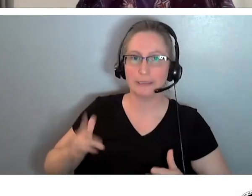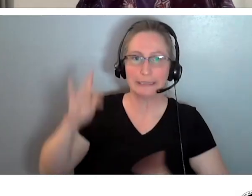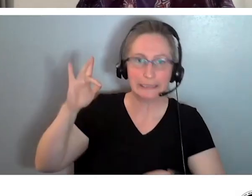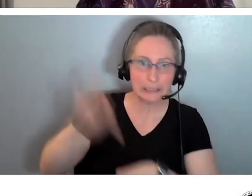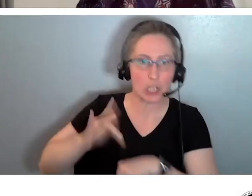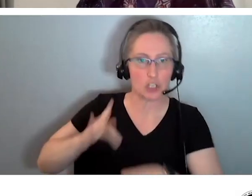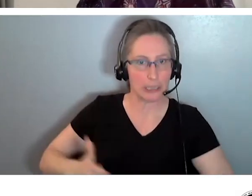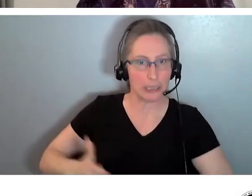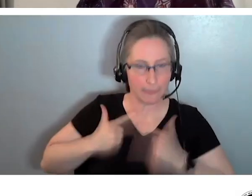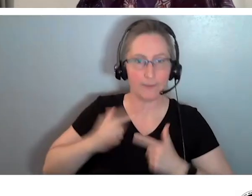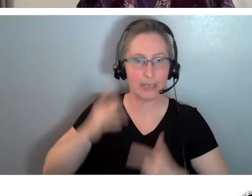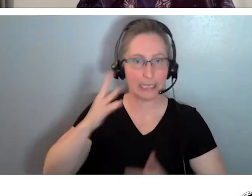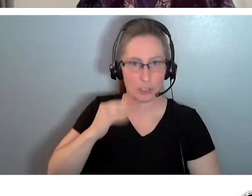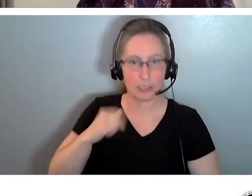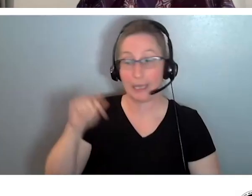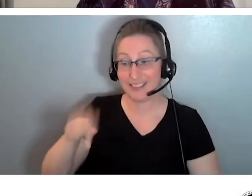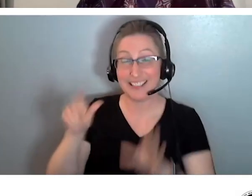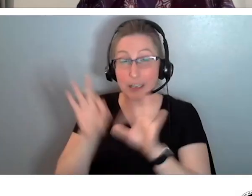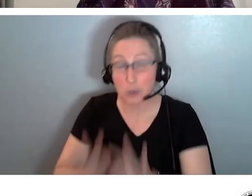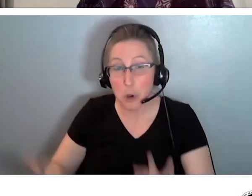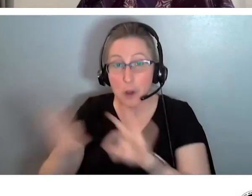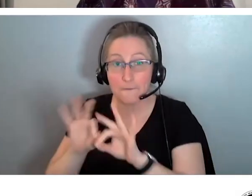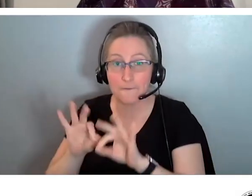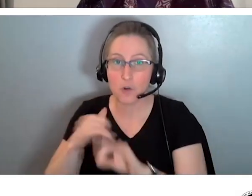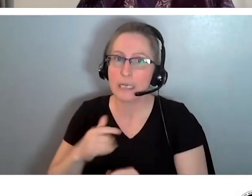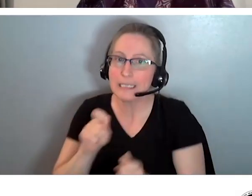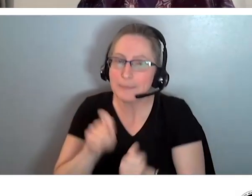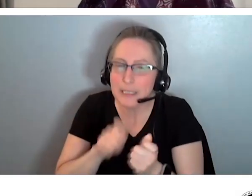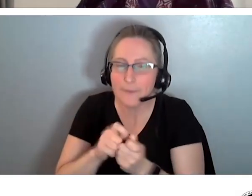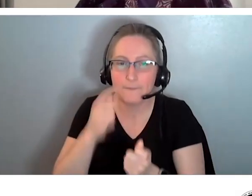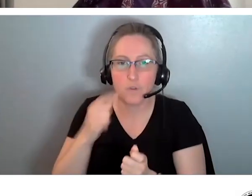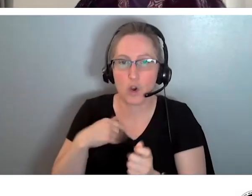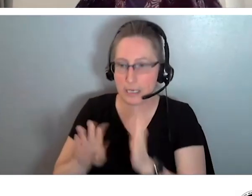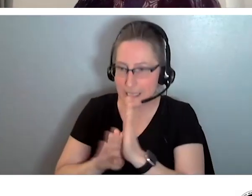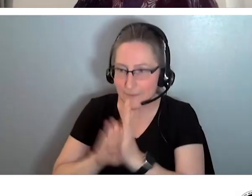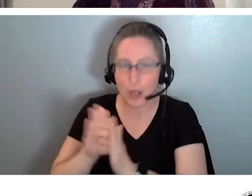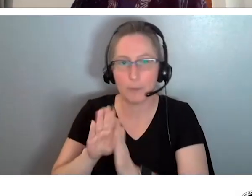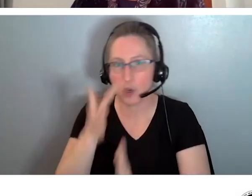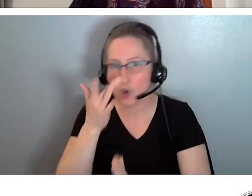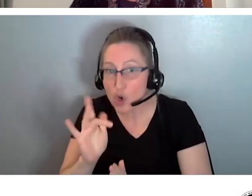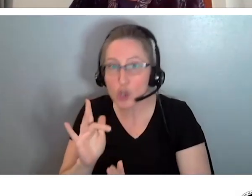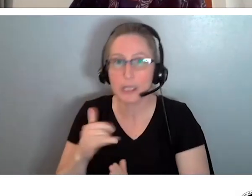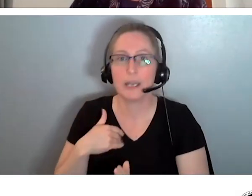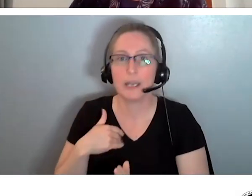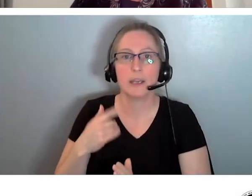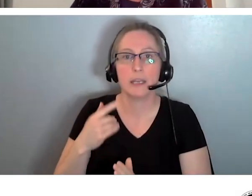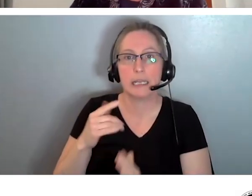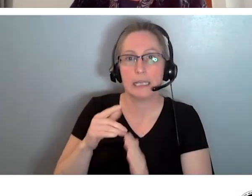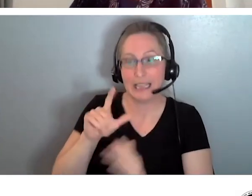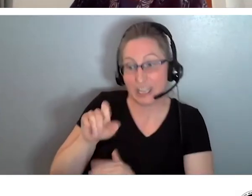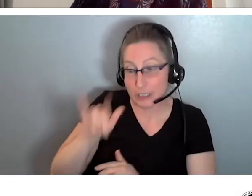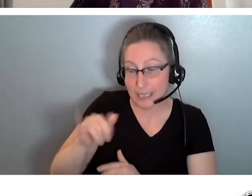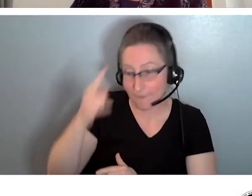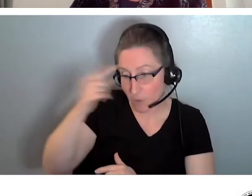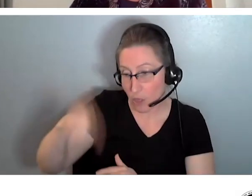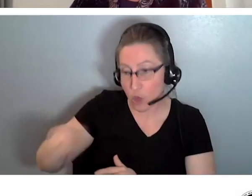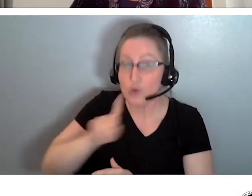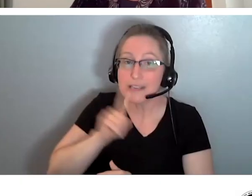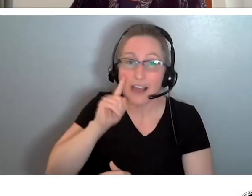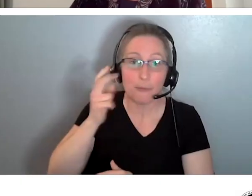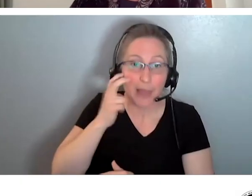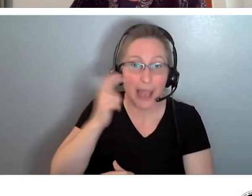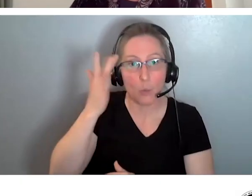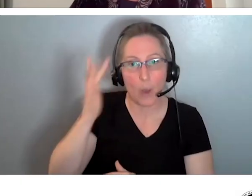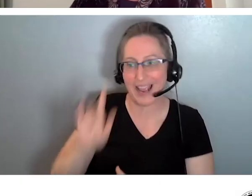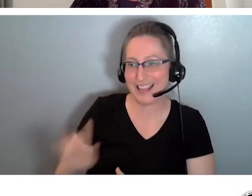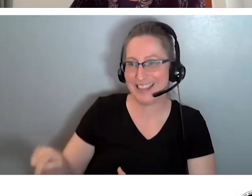This is critical, especially in the early literacy development of children who are deafblind because